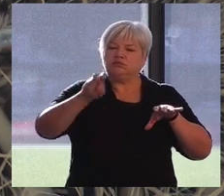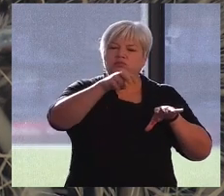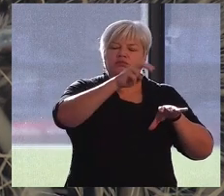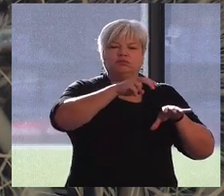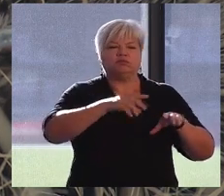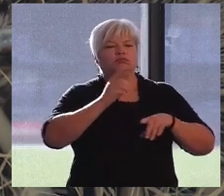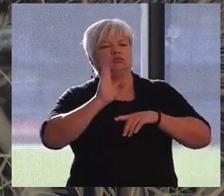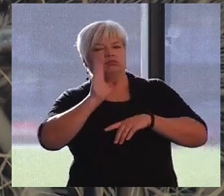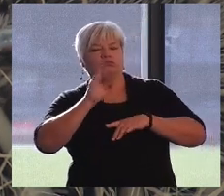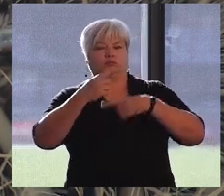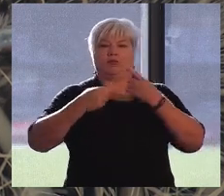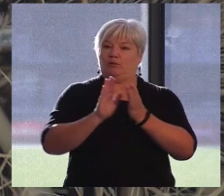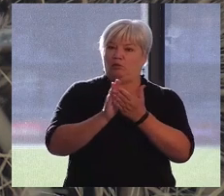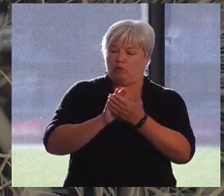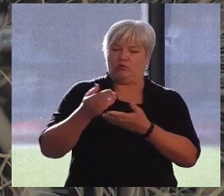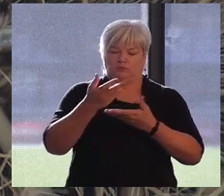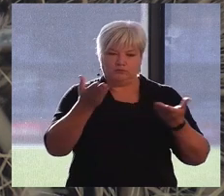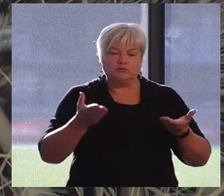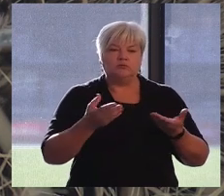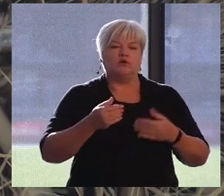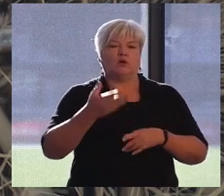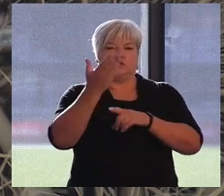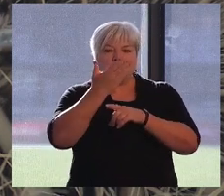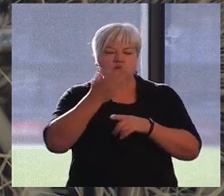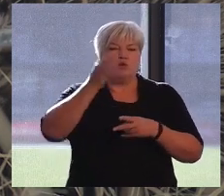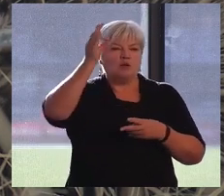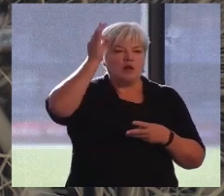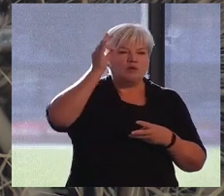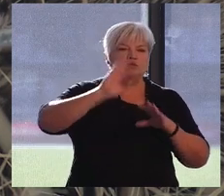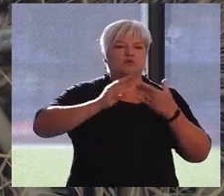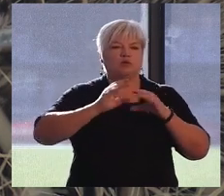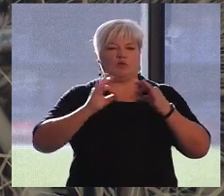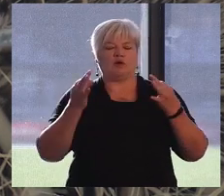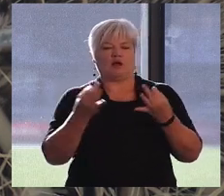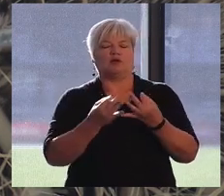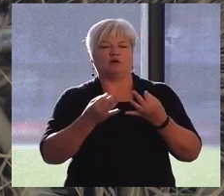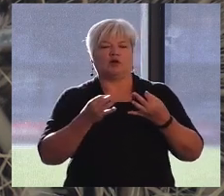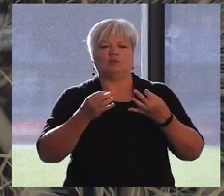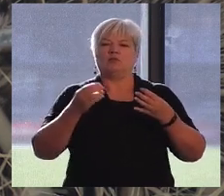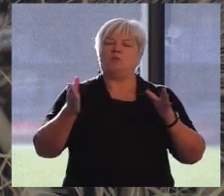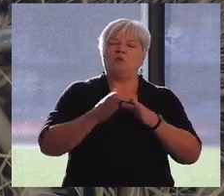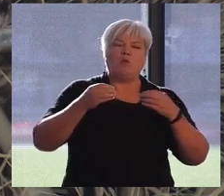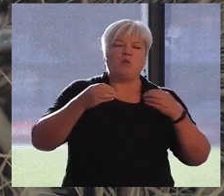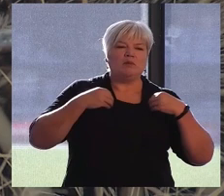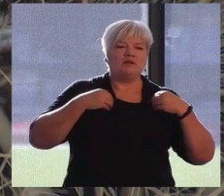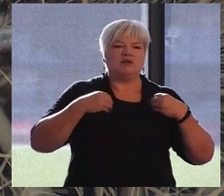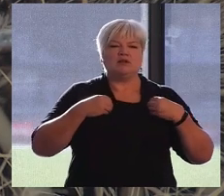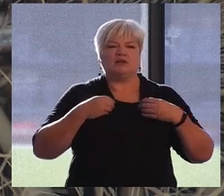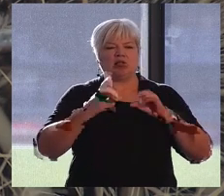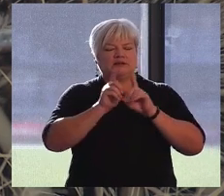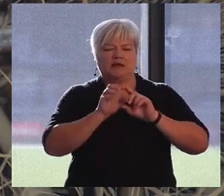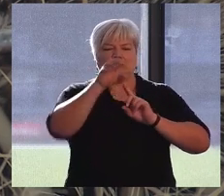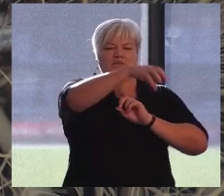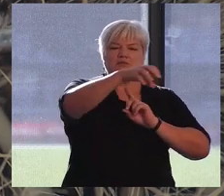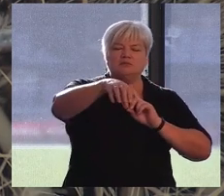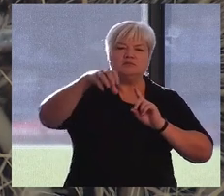250 talks to schools, to councils, community organisations, small businesses, outer suburban areas, rural and regional areas,